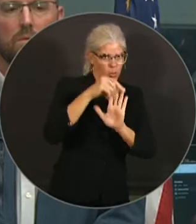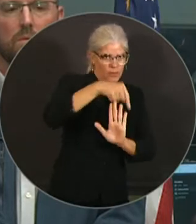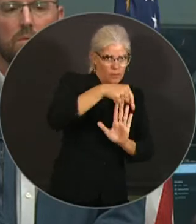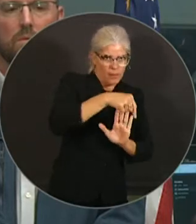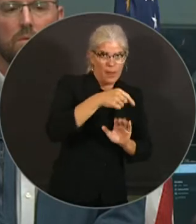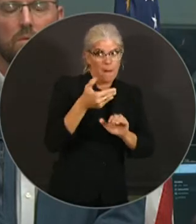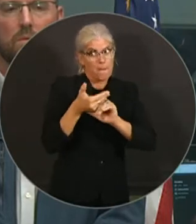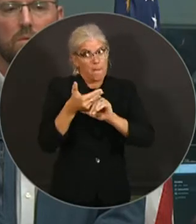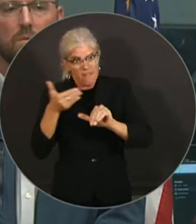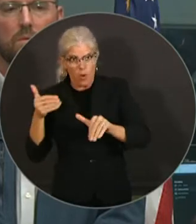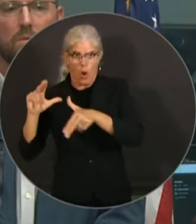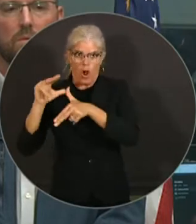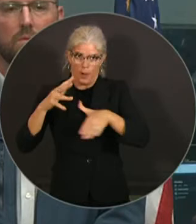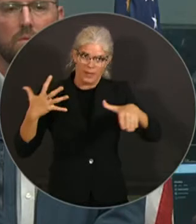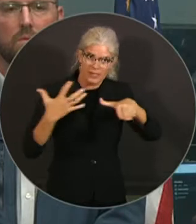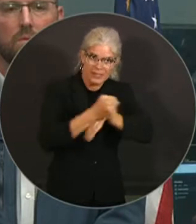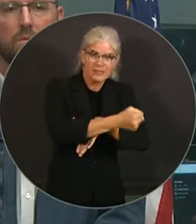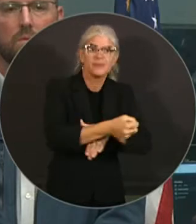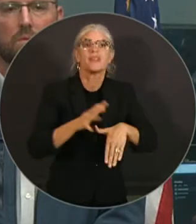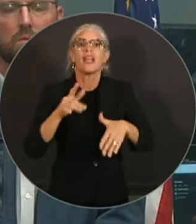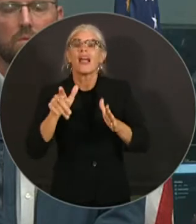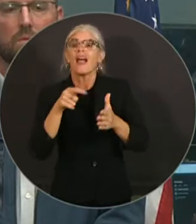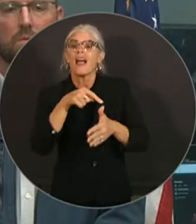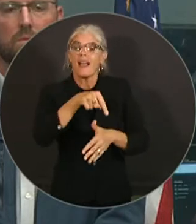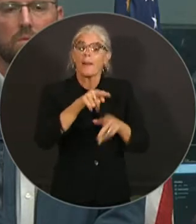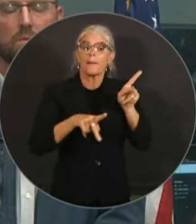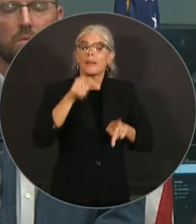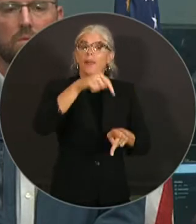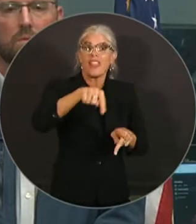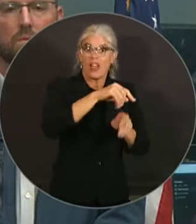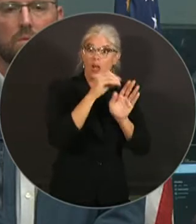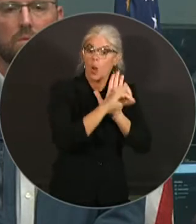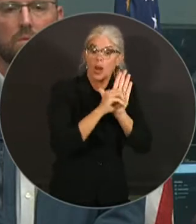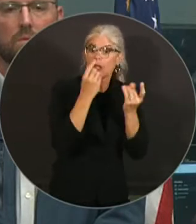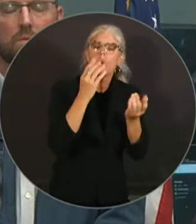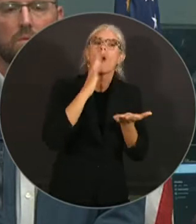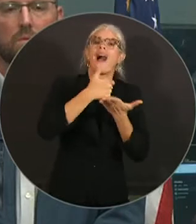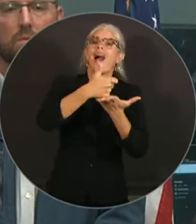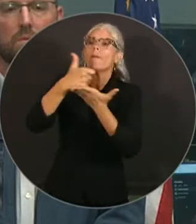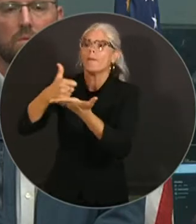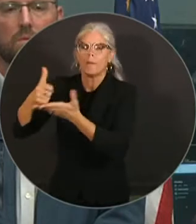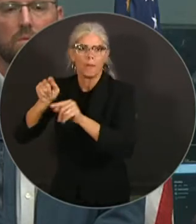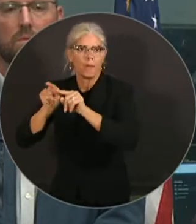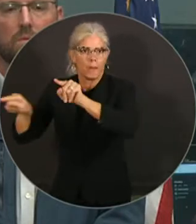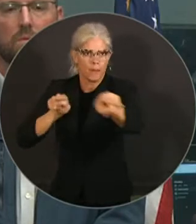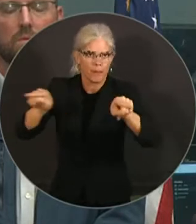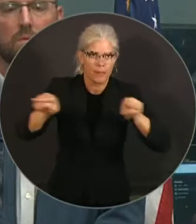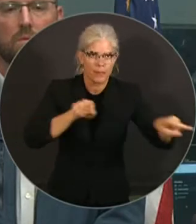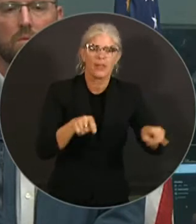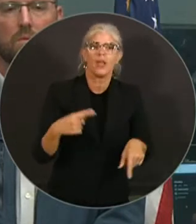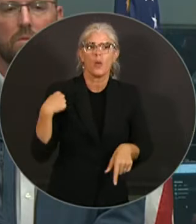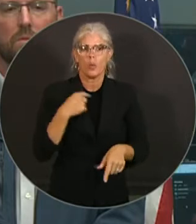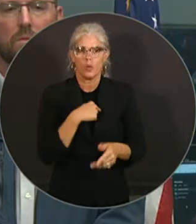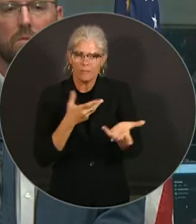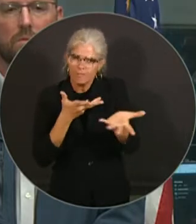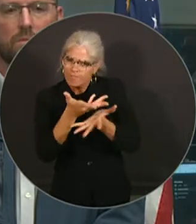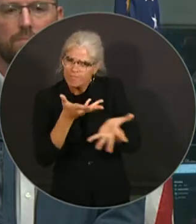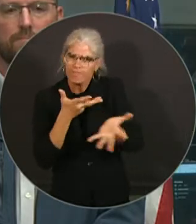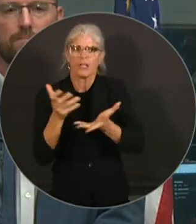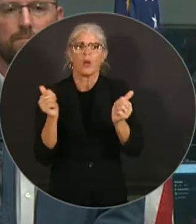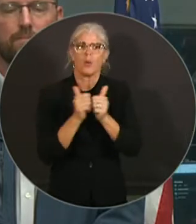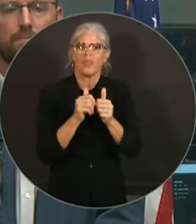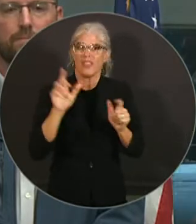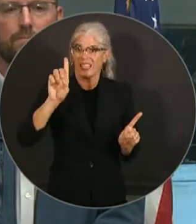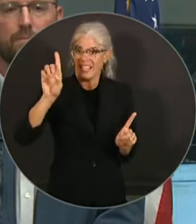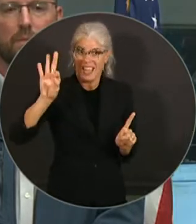state, the National Guard and the State Guard in rescue operations. We are working diligently with the Department of Transportation to